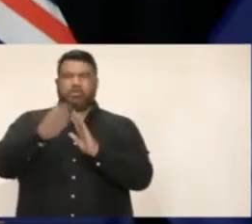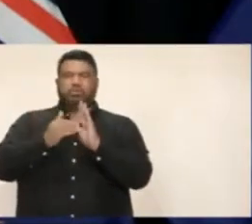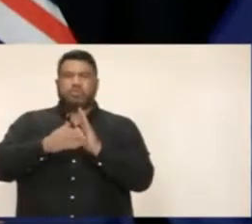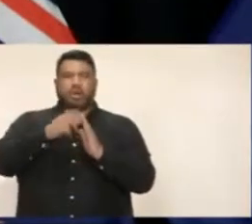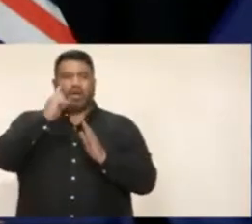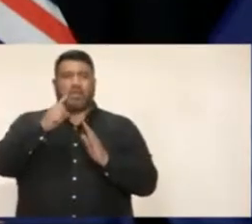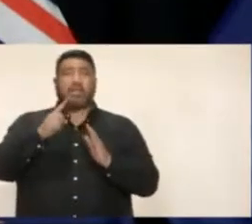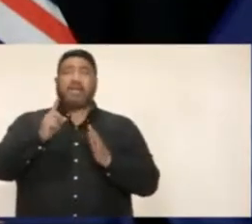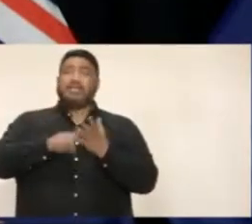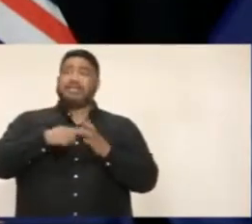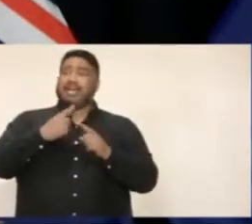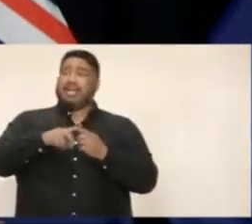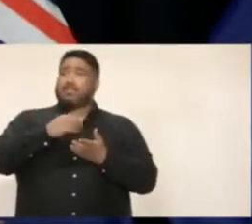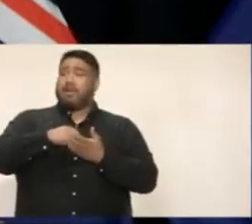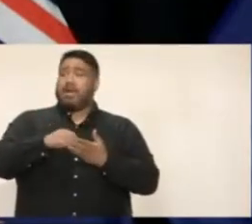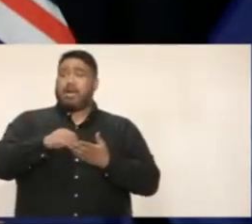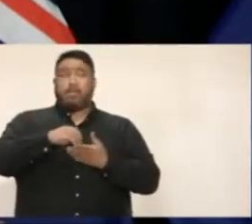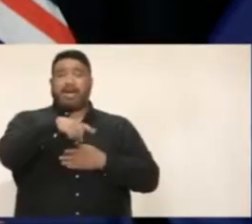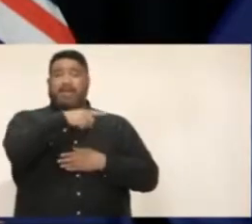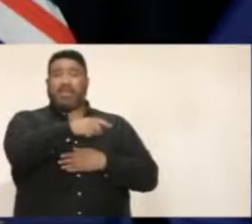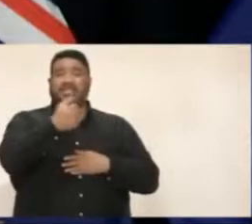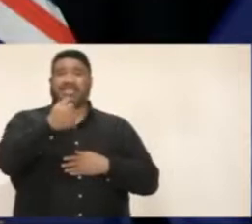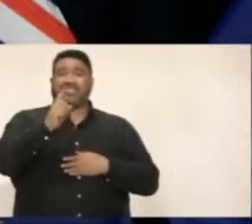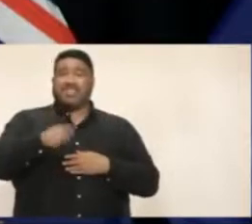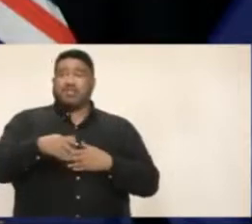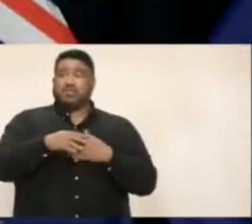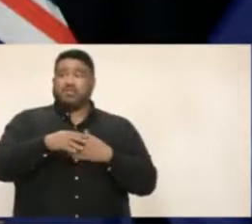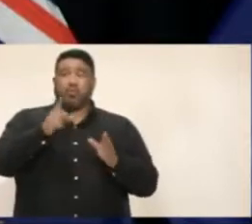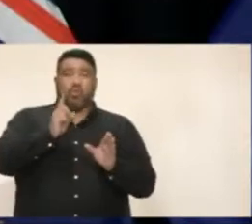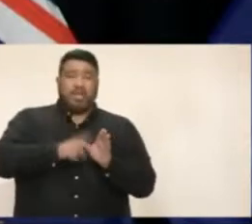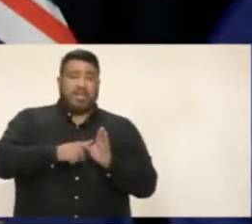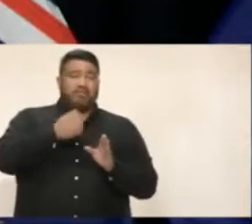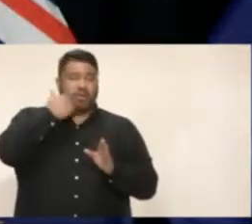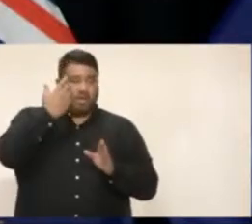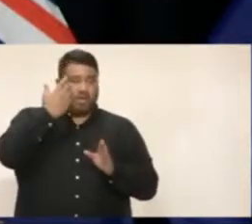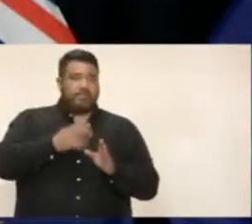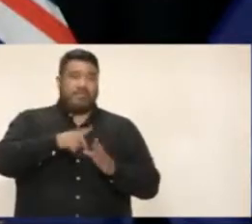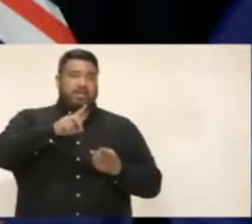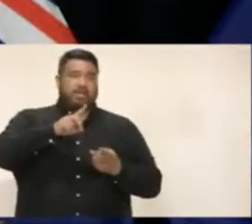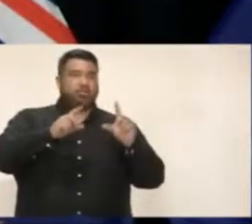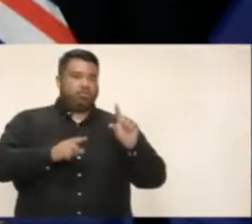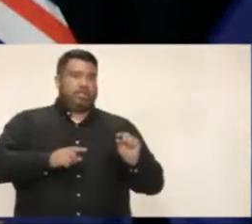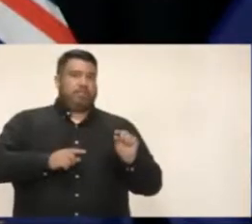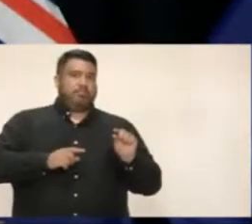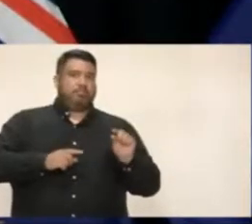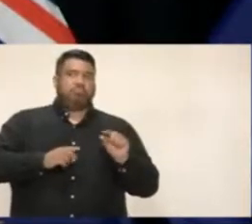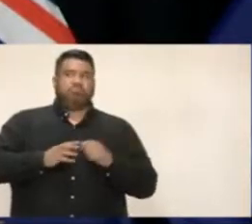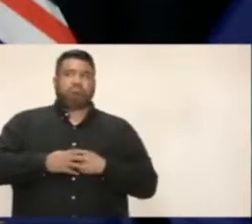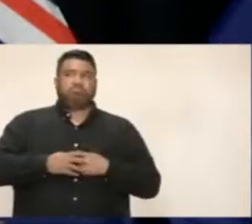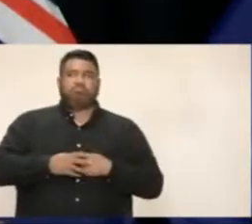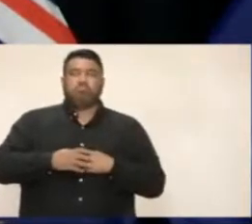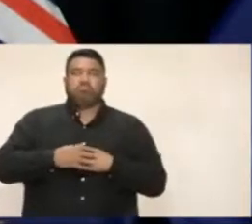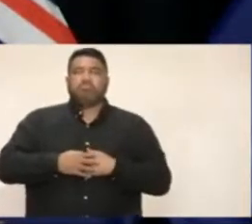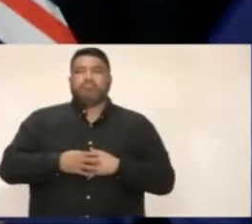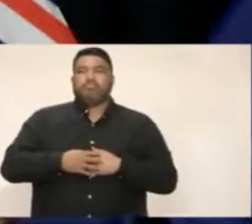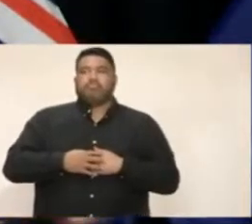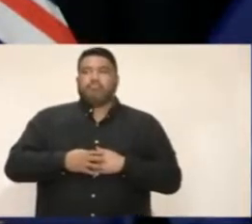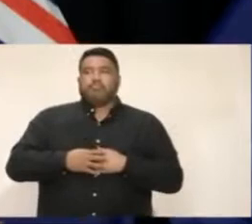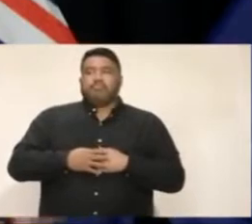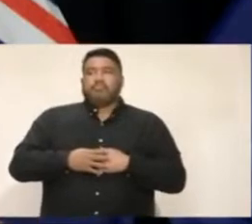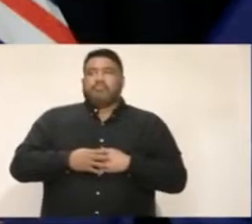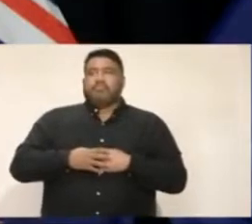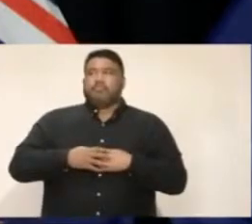believe, $6,000 a year. That is certainly at the cheaper end of the scale. Of course, there